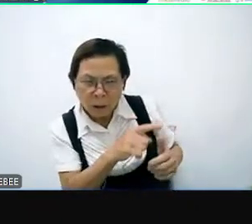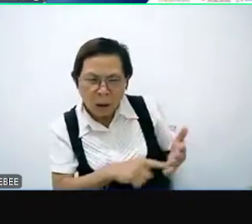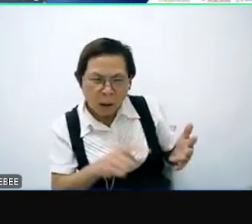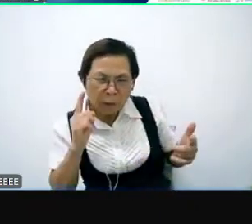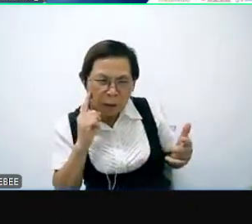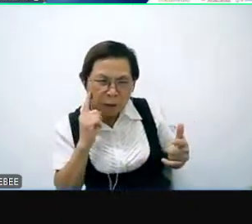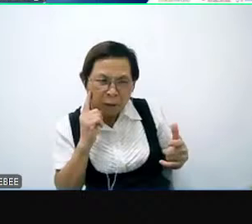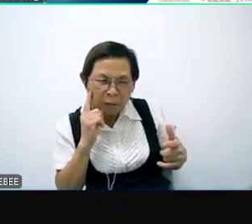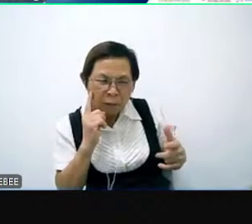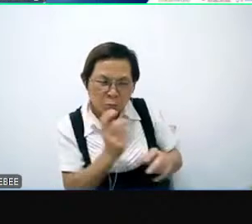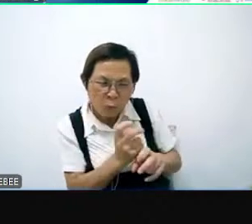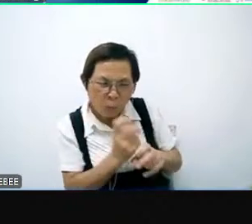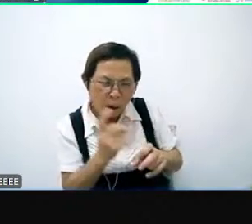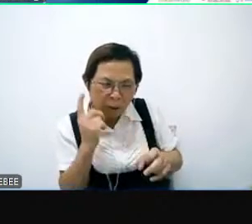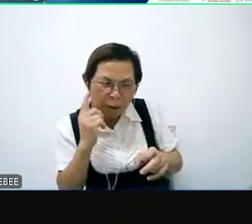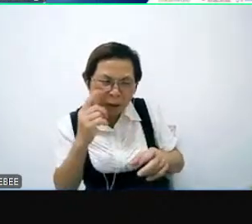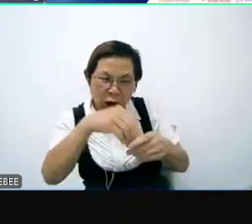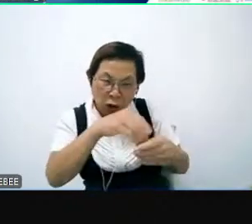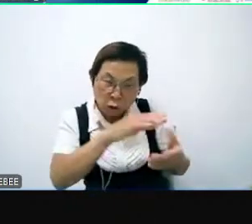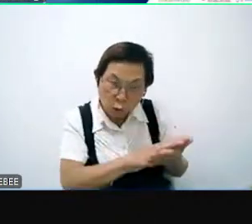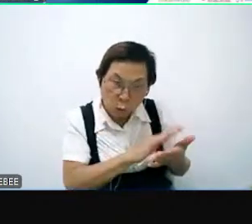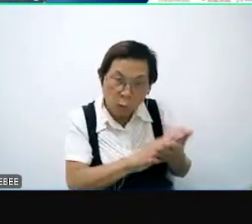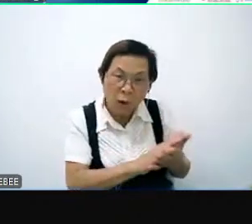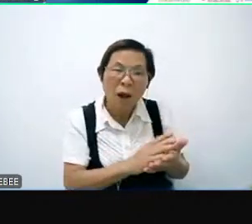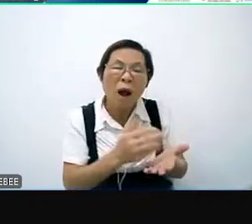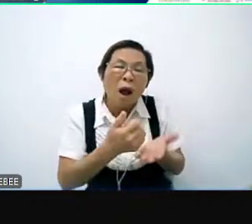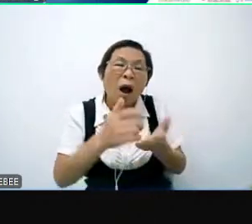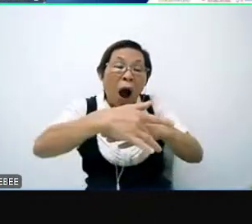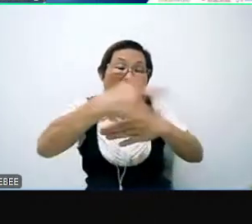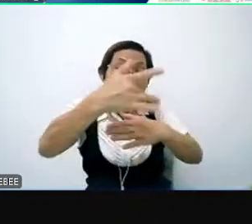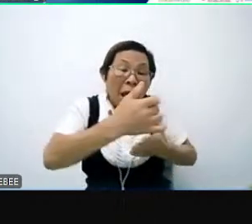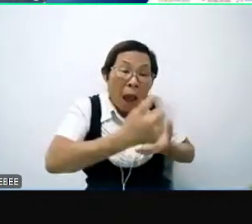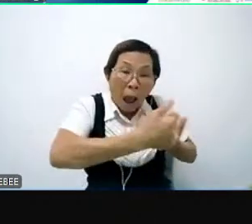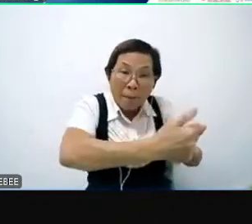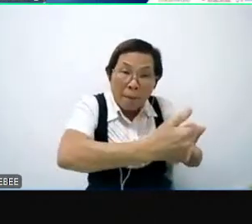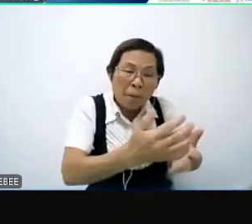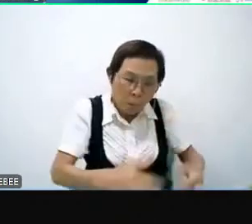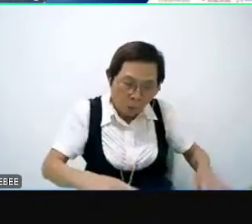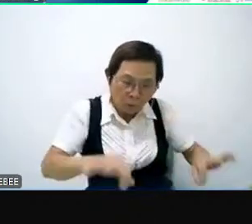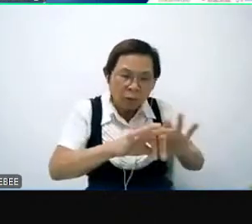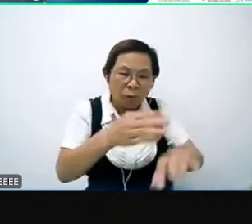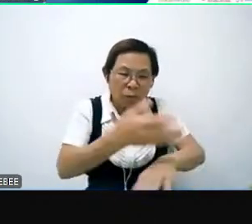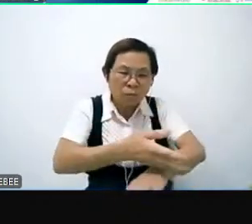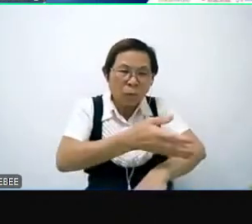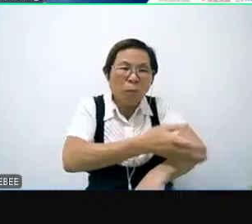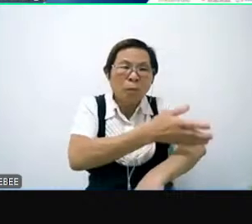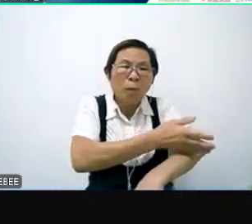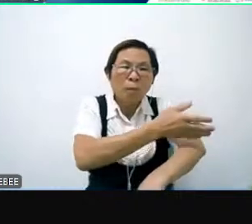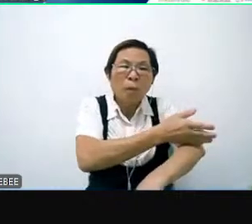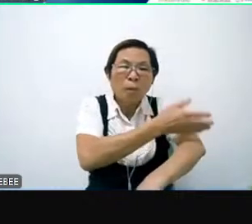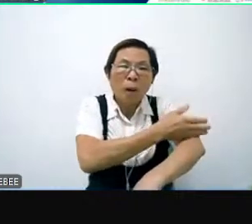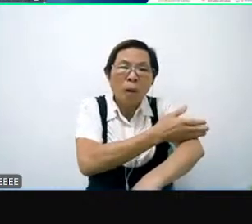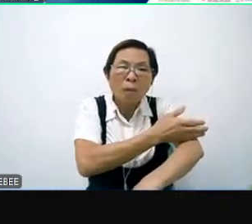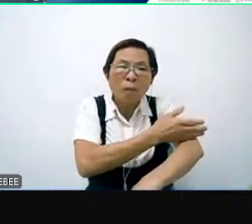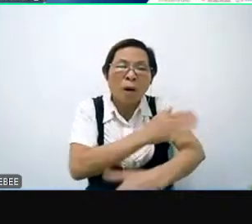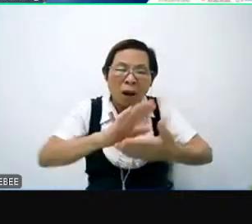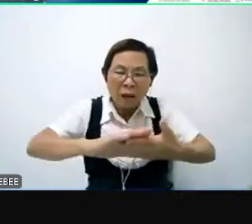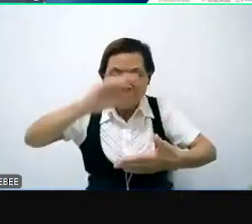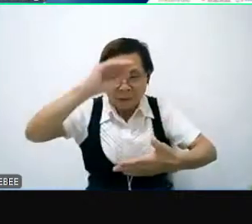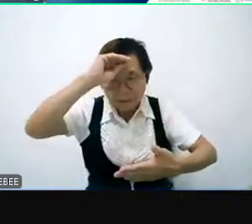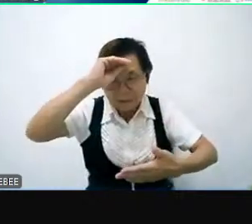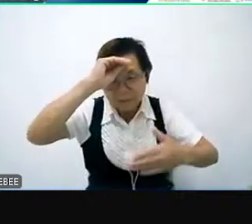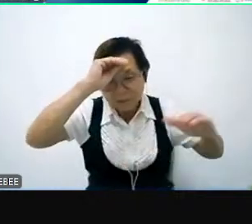school. So early intervention is very important to improve the learning